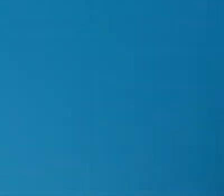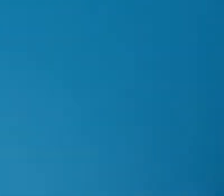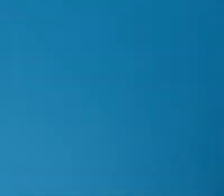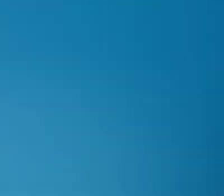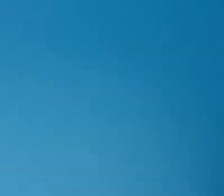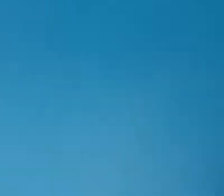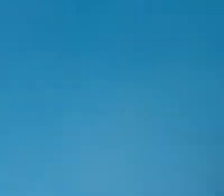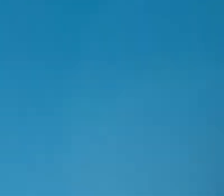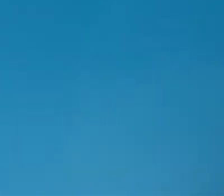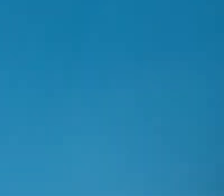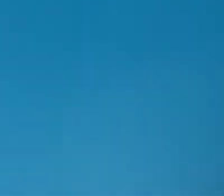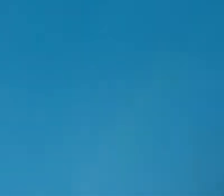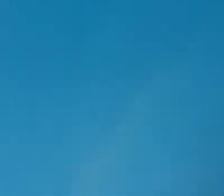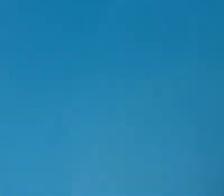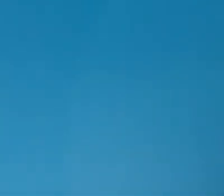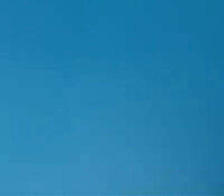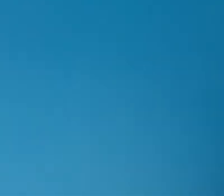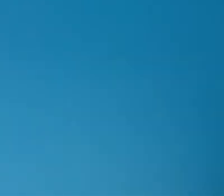the melody